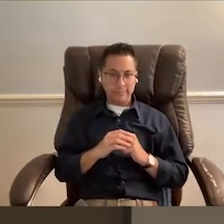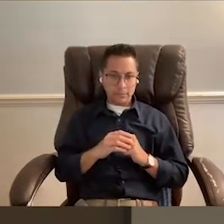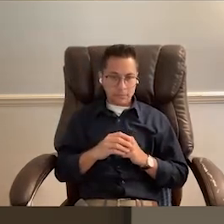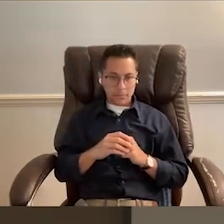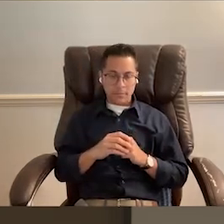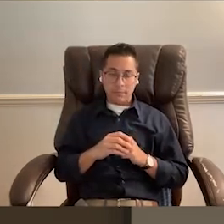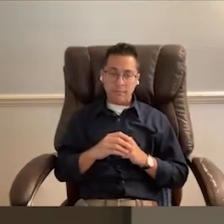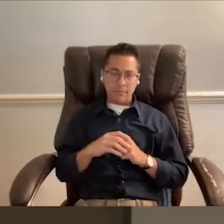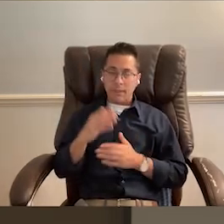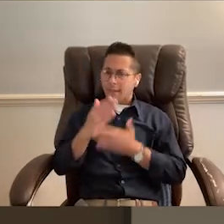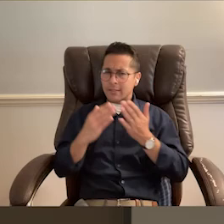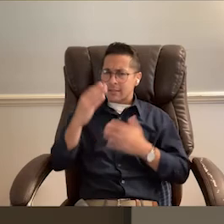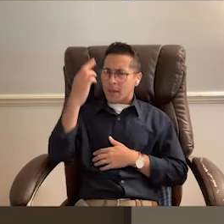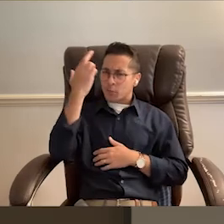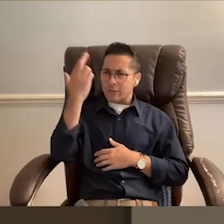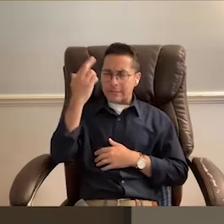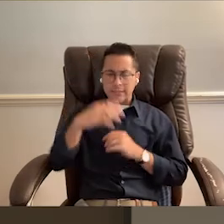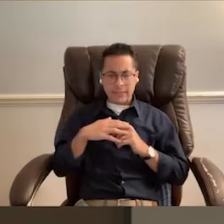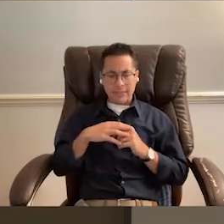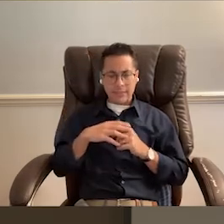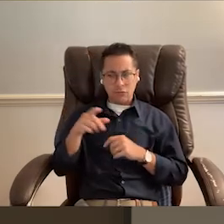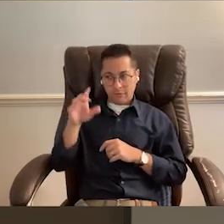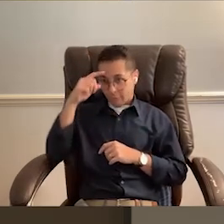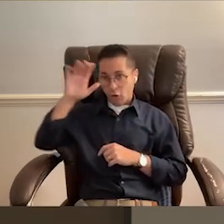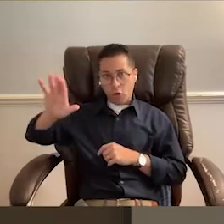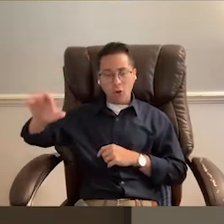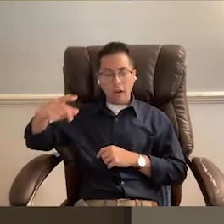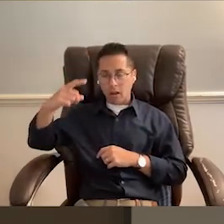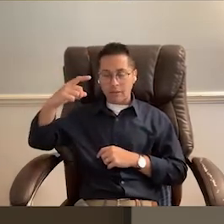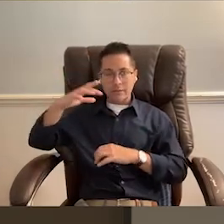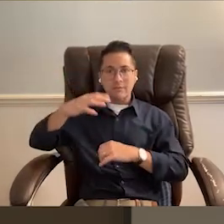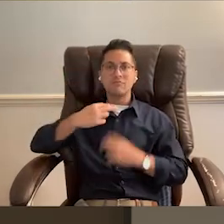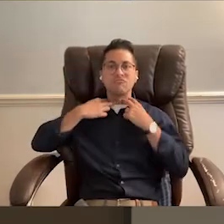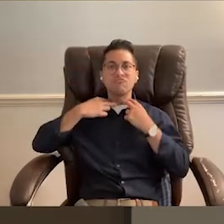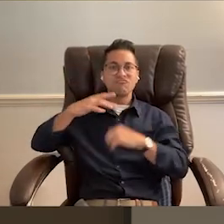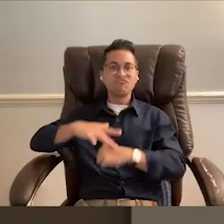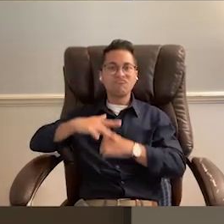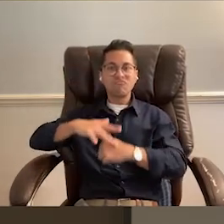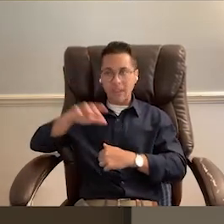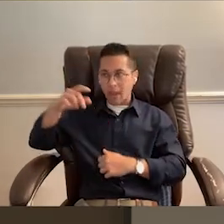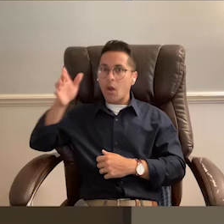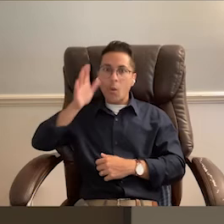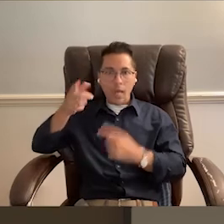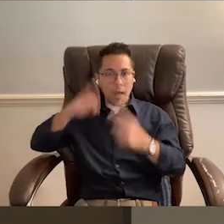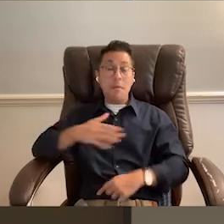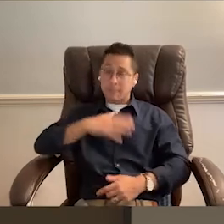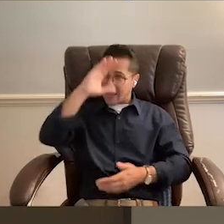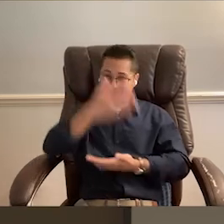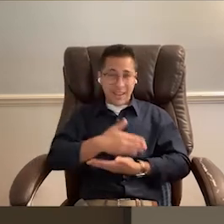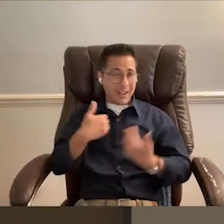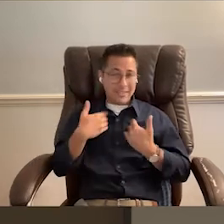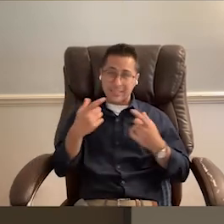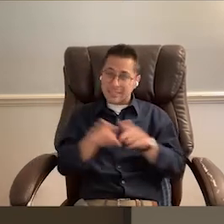brain see that it couldn't happen. So, but for some reason, it's caught in her